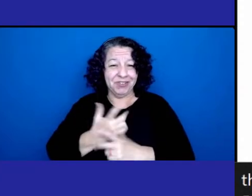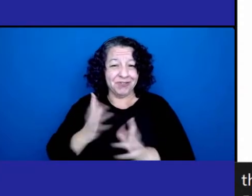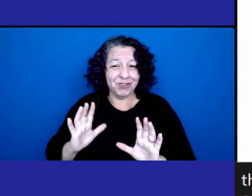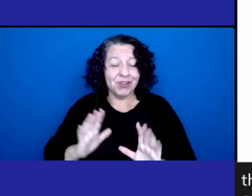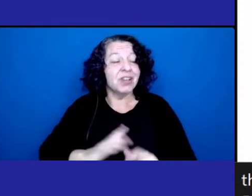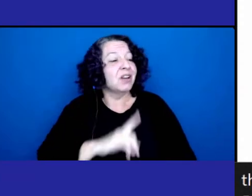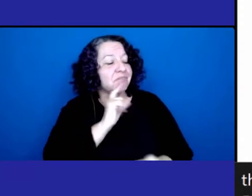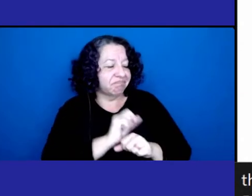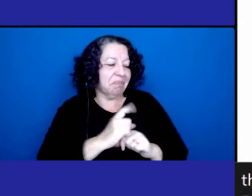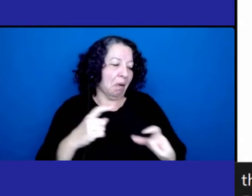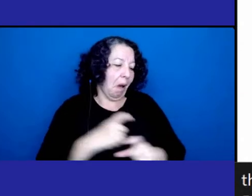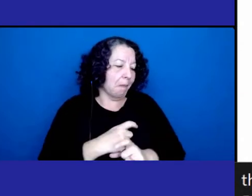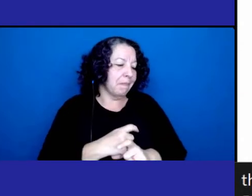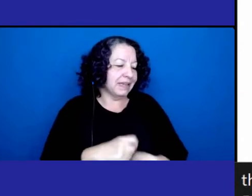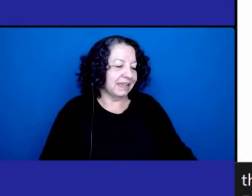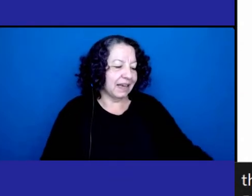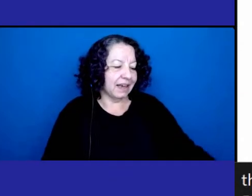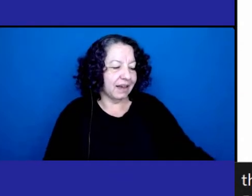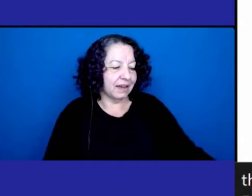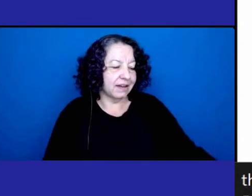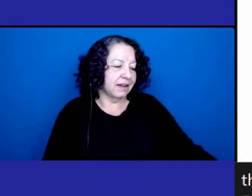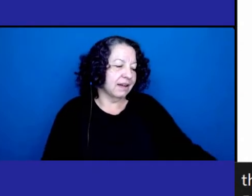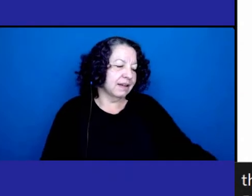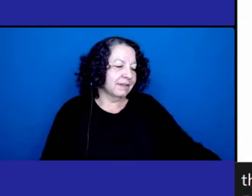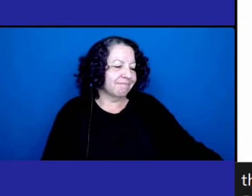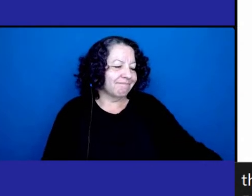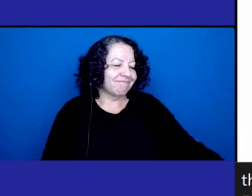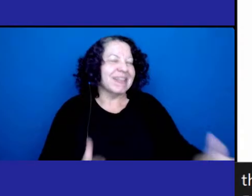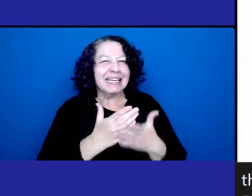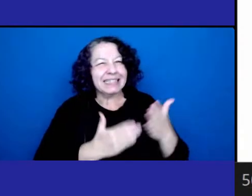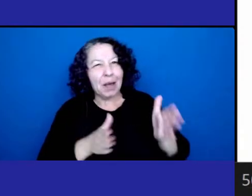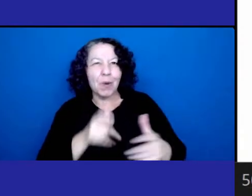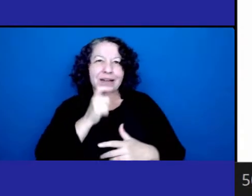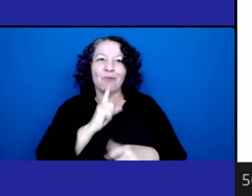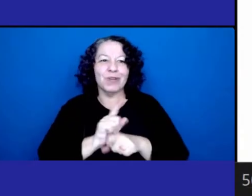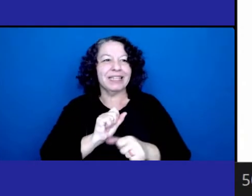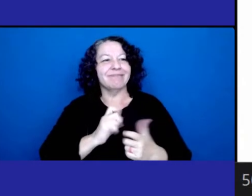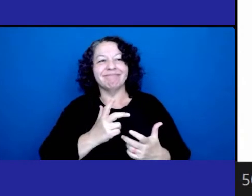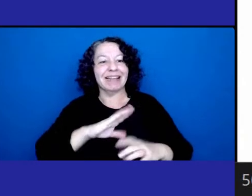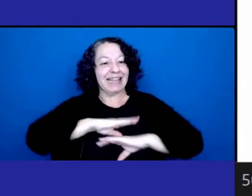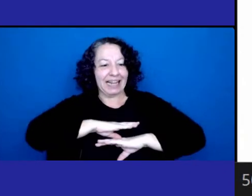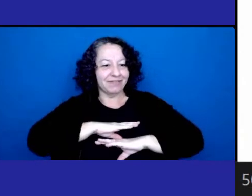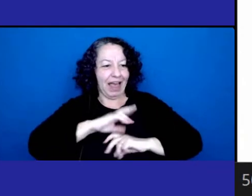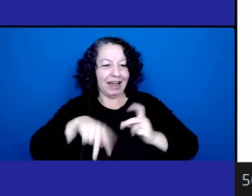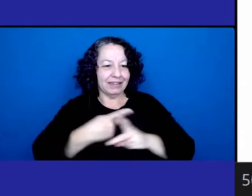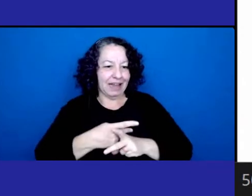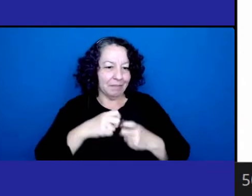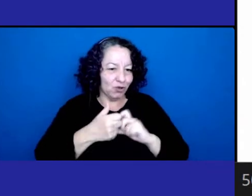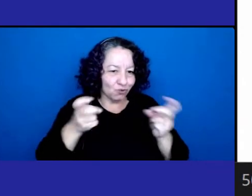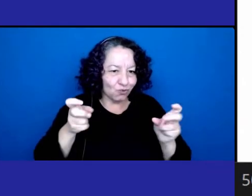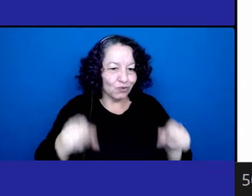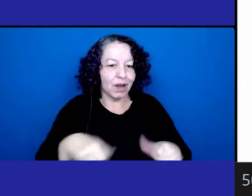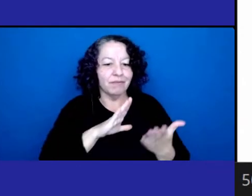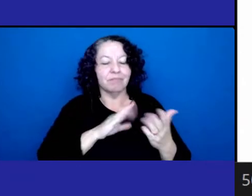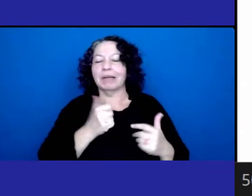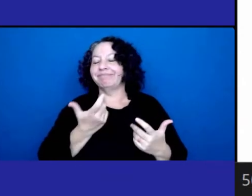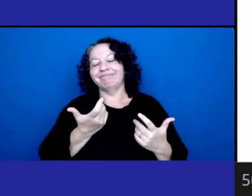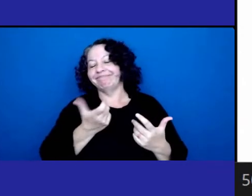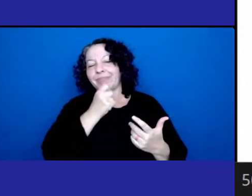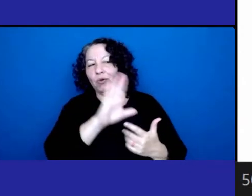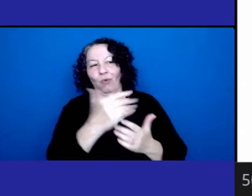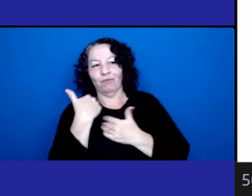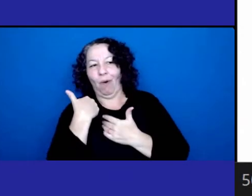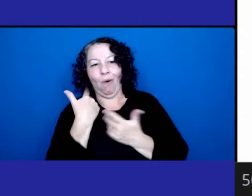complicated and in some way not entirely satisfying issue, but it's not your fault. It's the fault of the overall